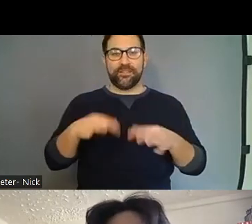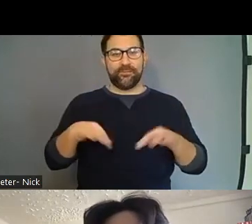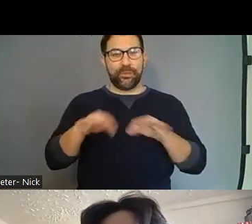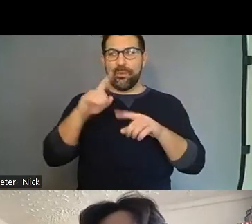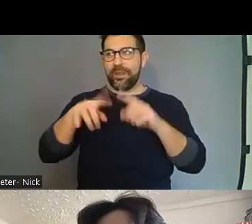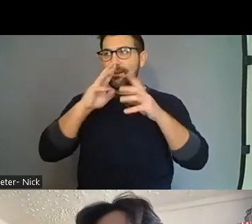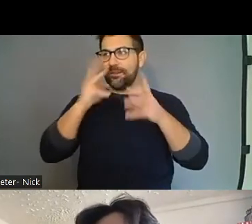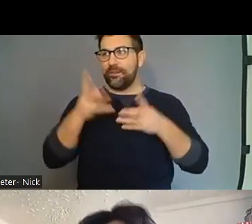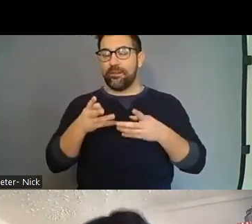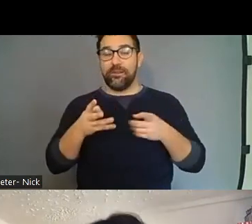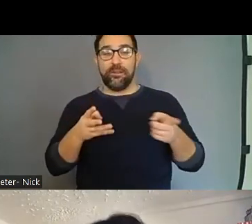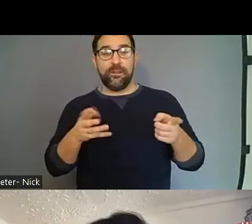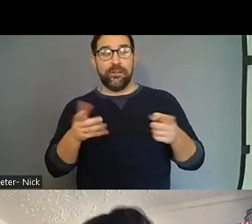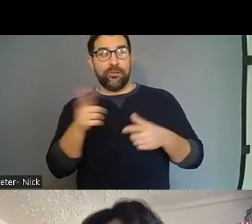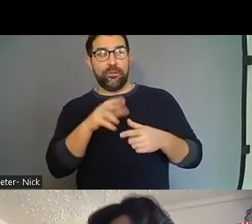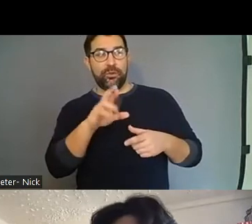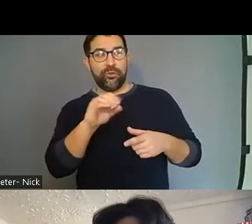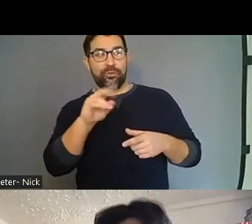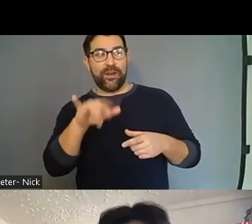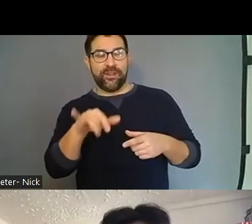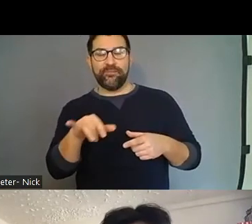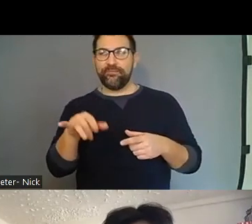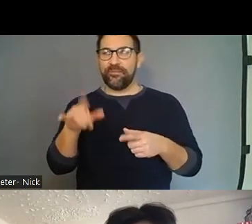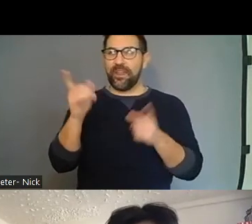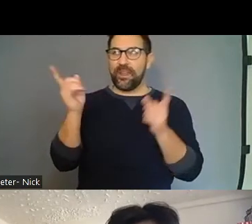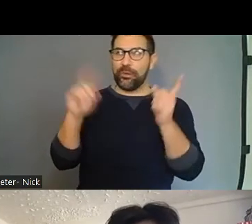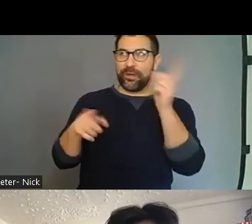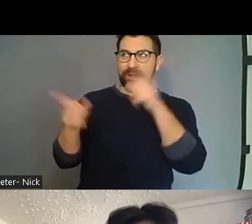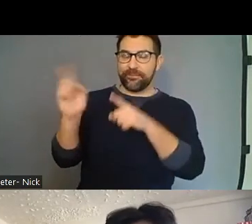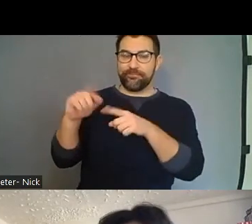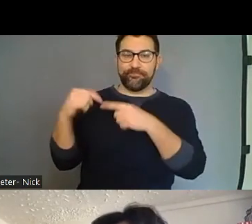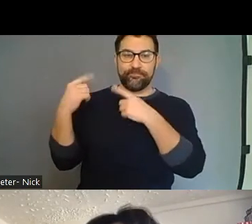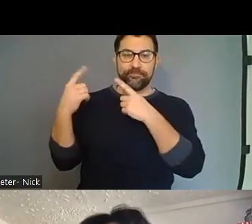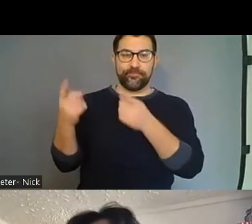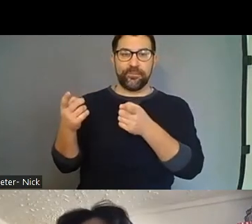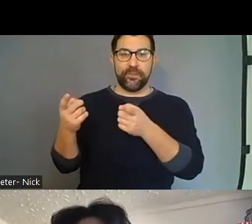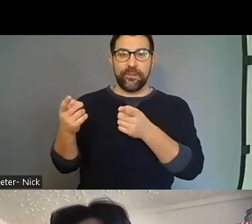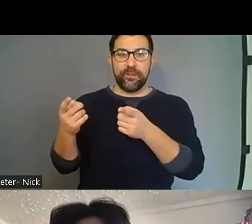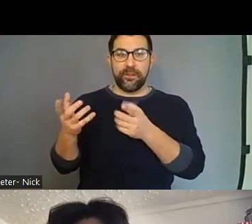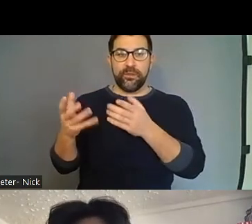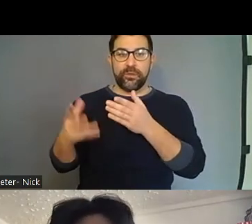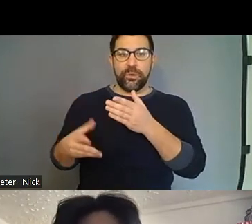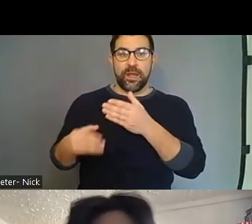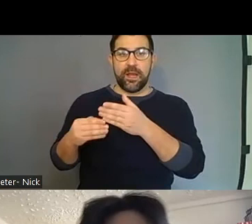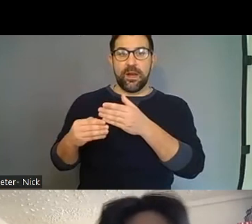Yeah, so I agree with a lot of what has been said. And I think just to add on to